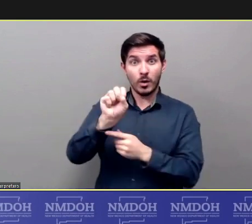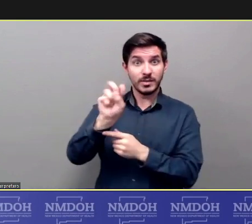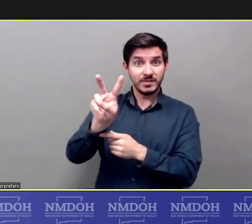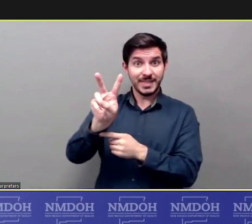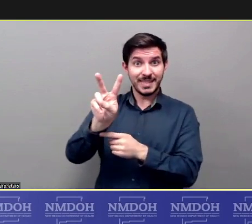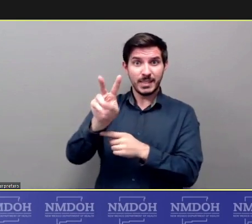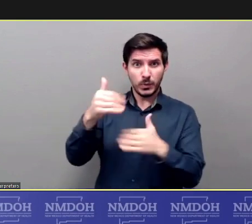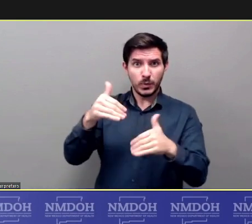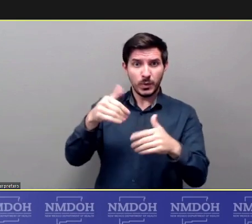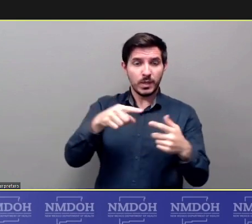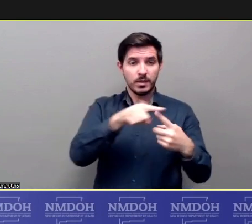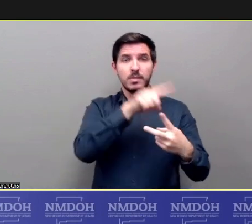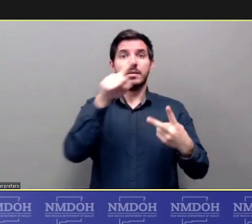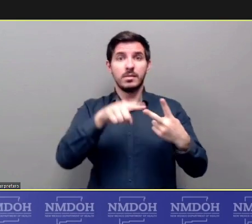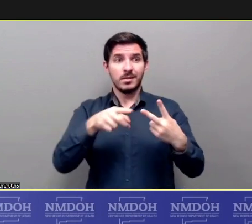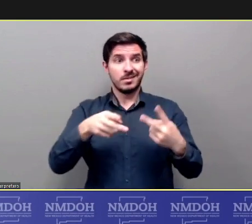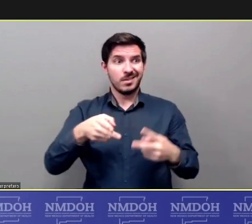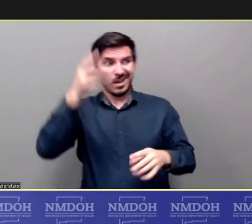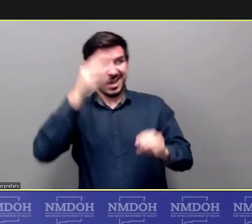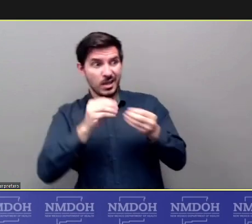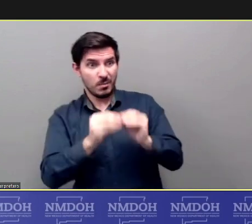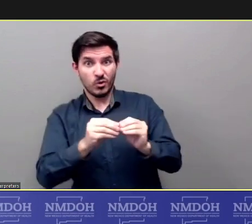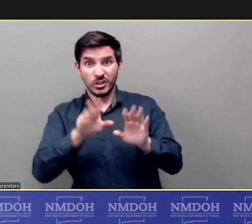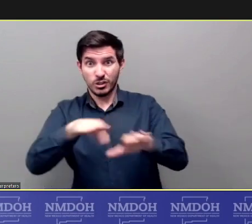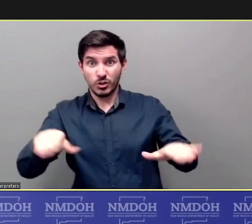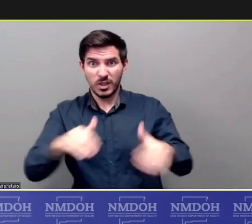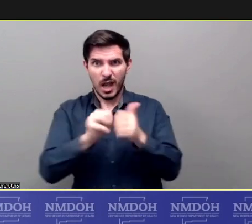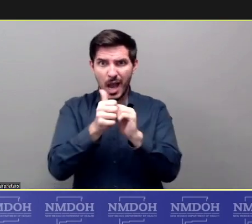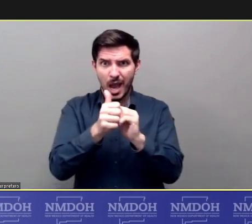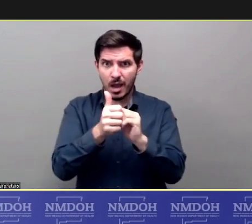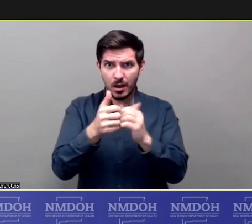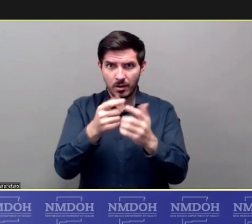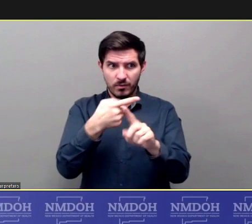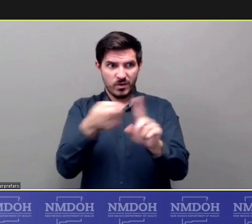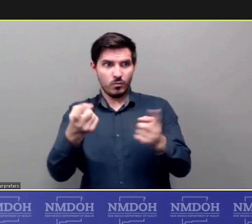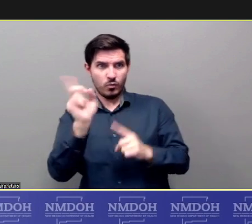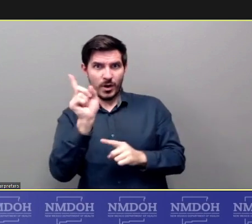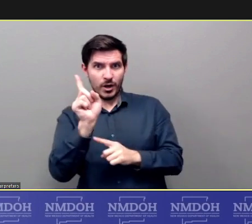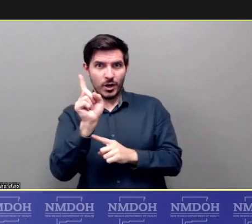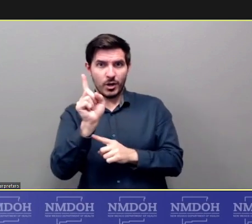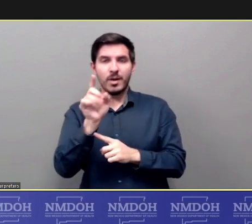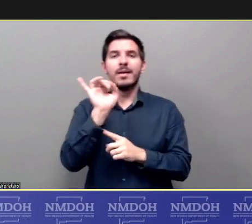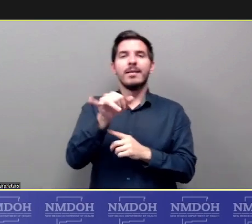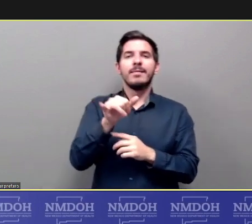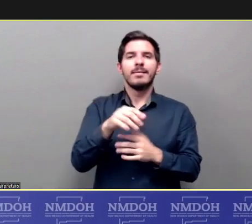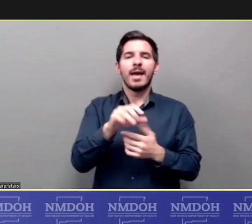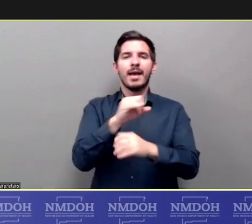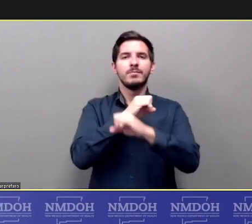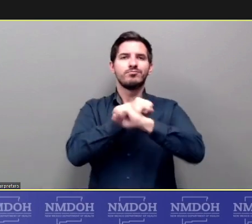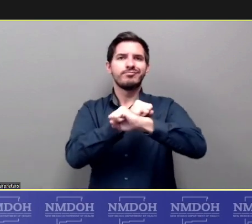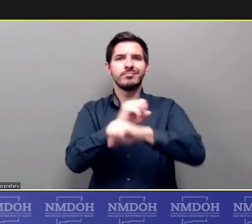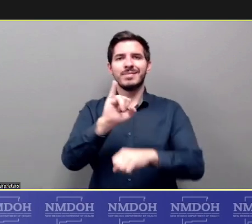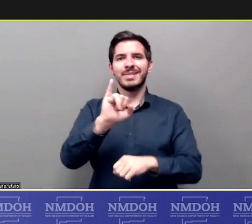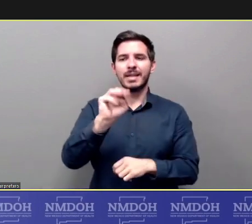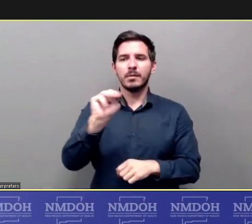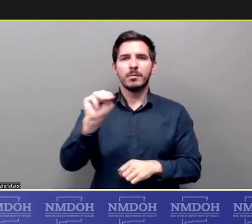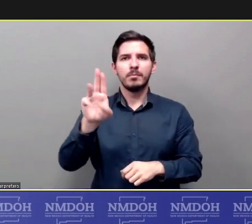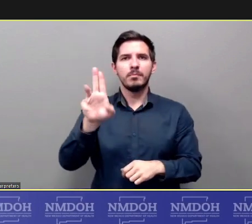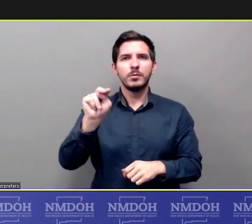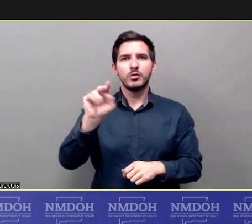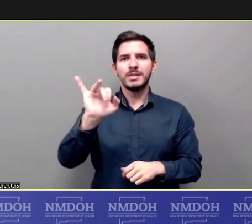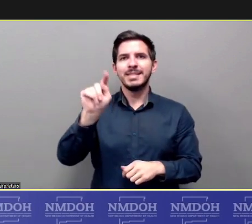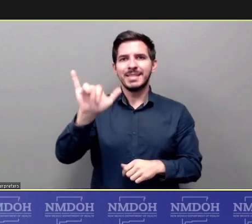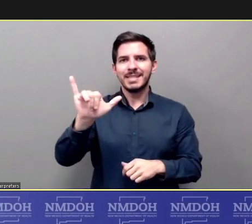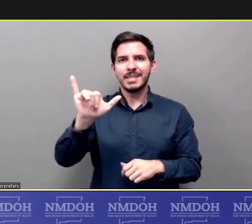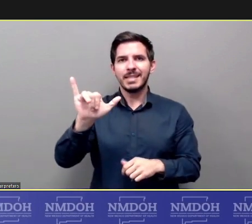and the high number of children in the hospital are caused by a, quote, immunity gap. Could you explain to us